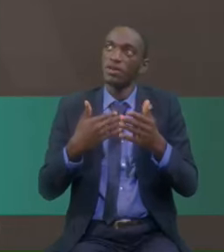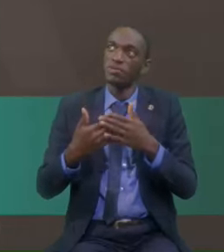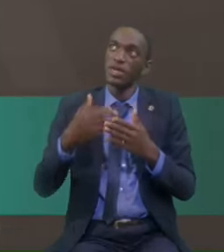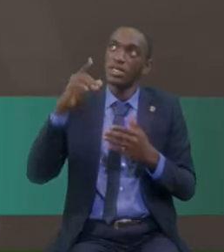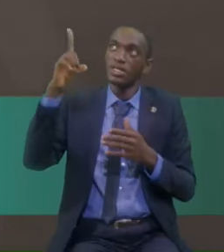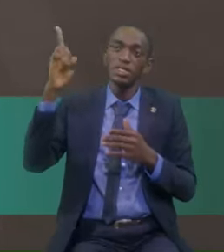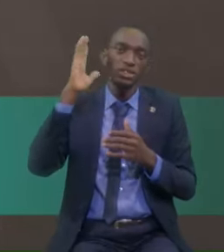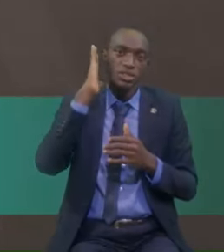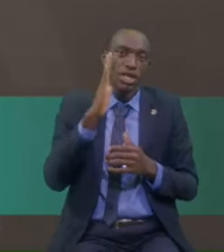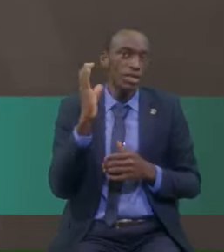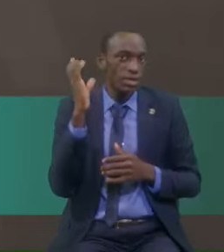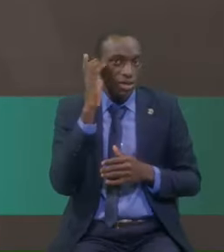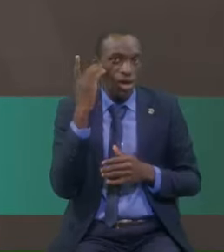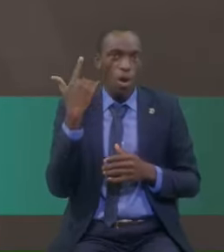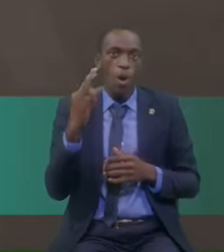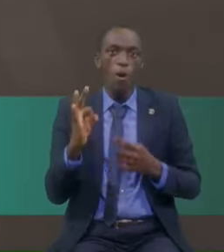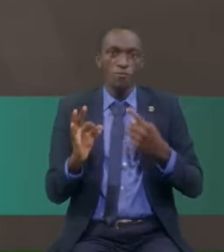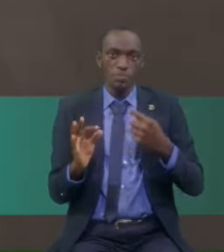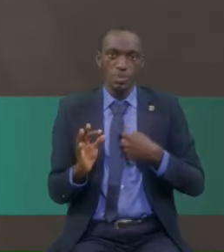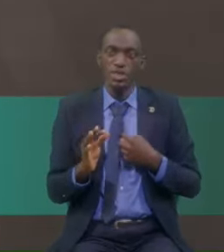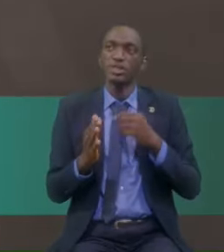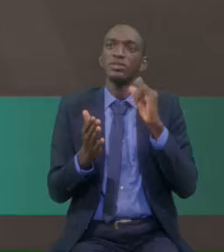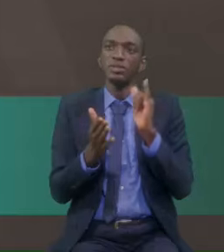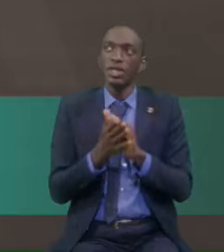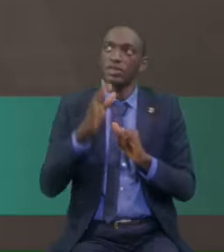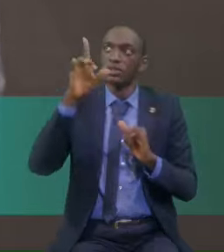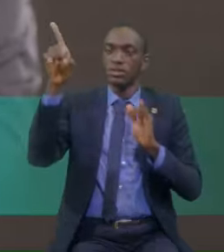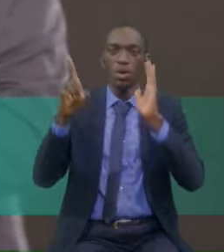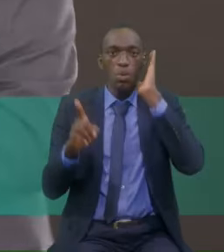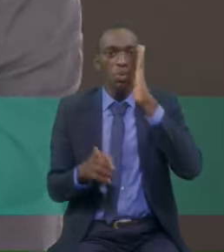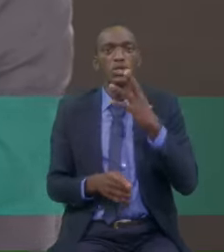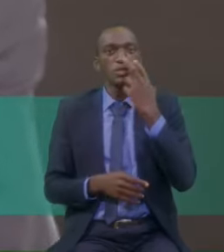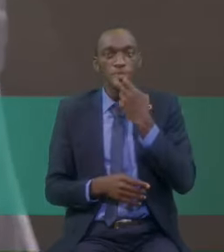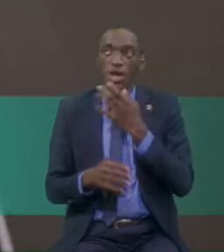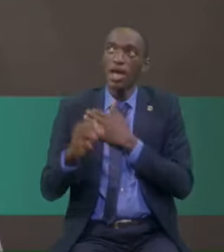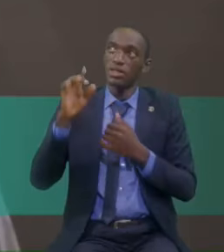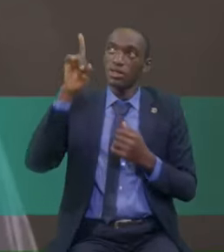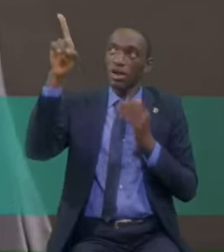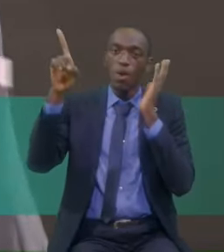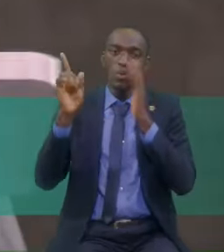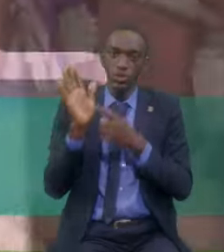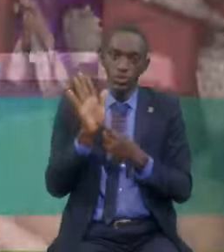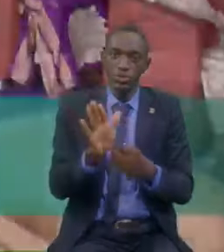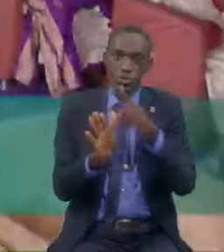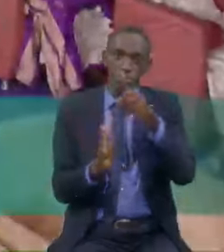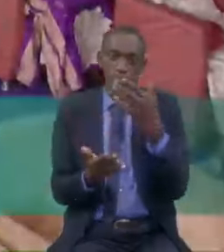me, that shall he speak, and I will show you things to come.